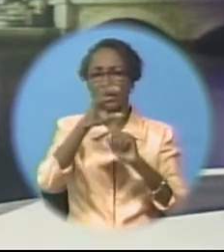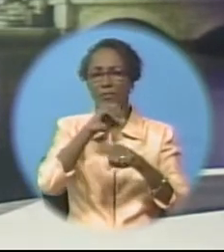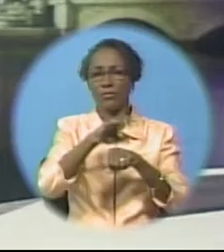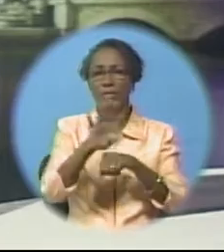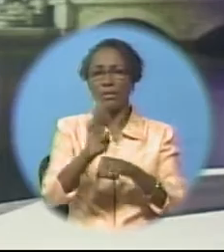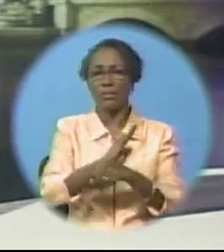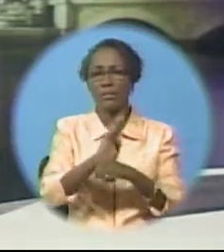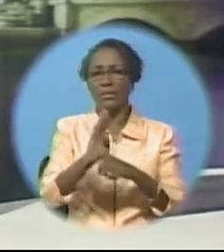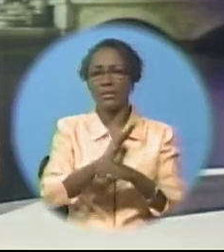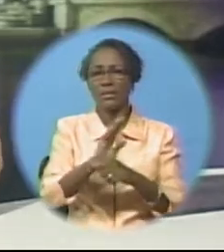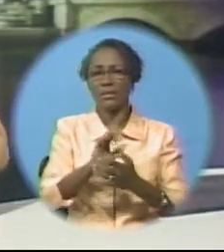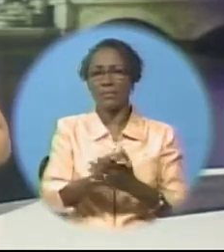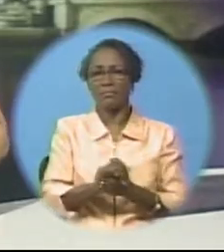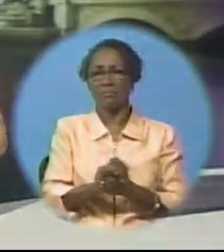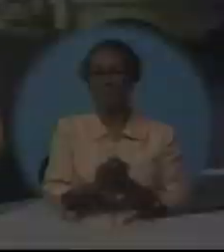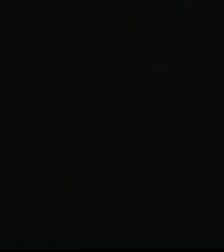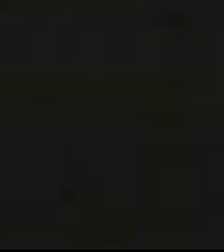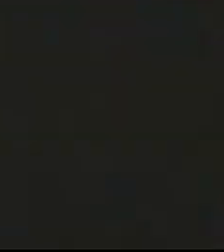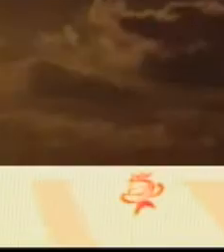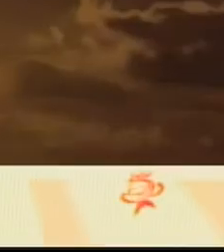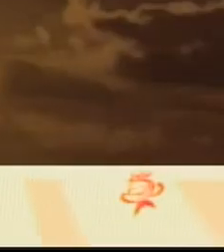us.